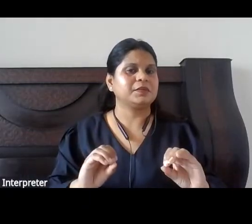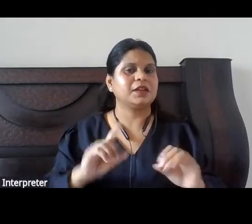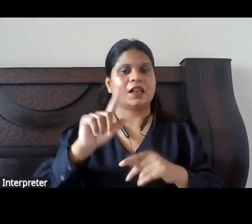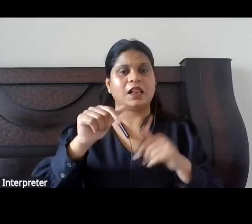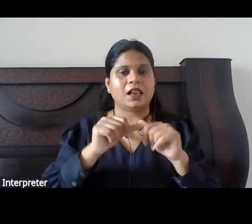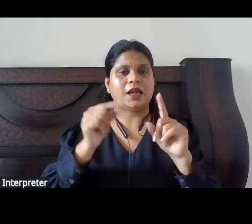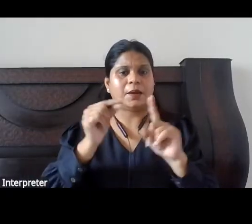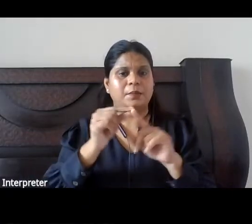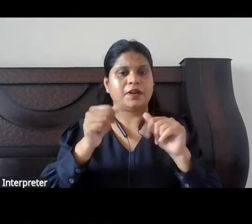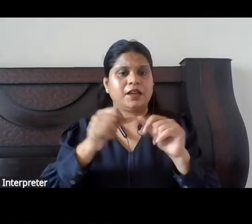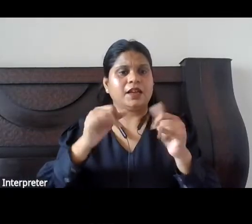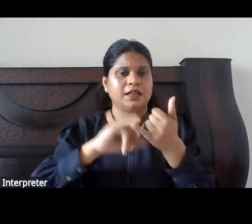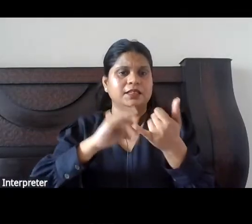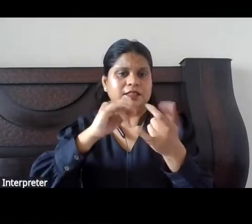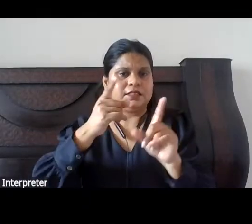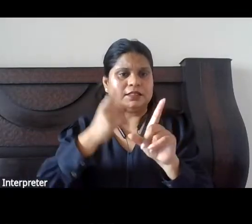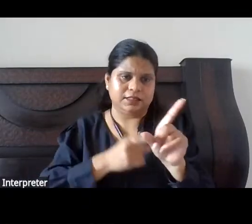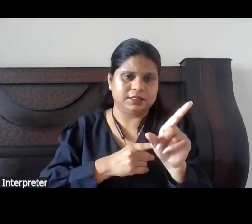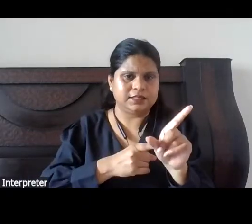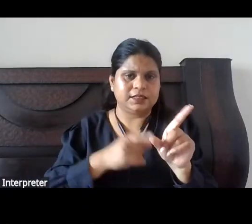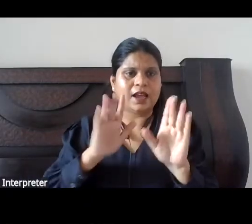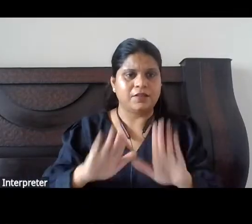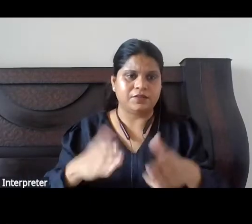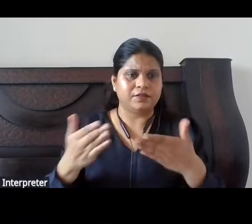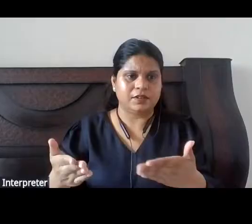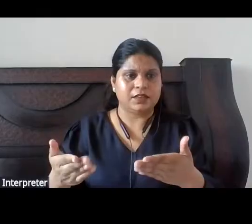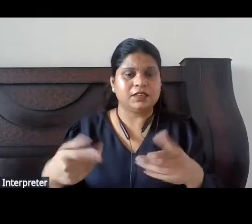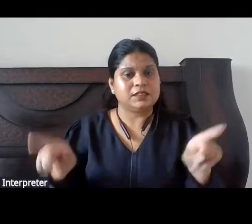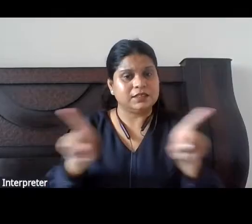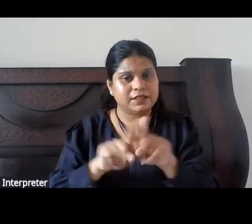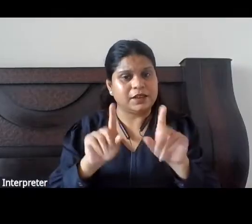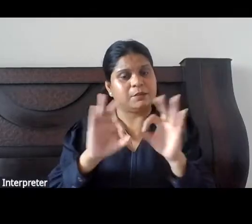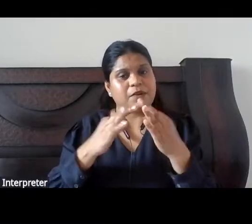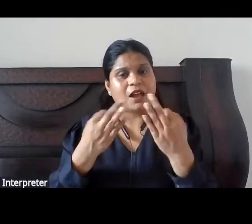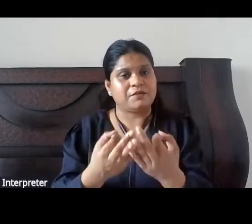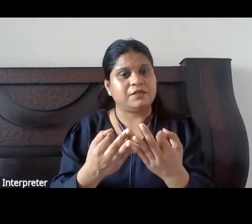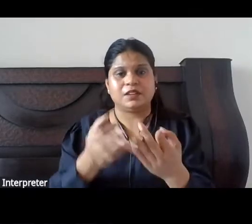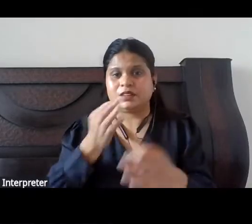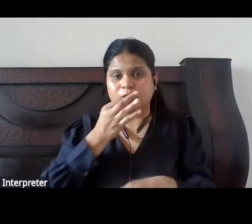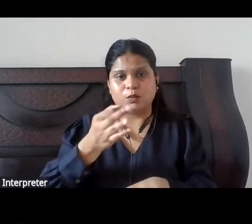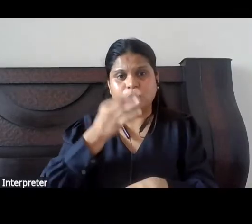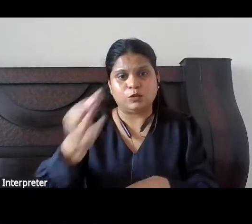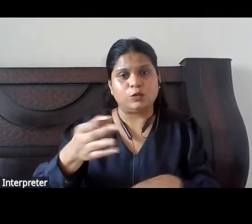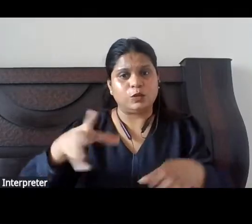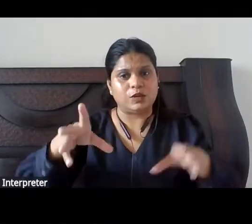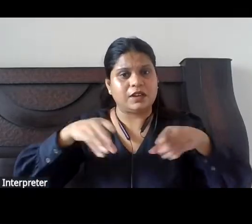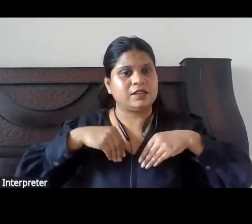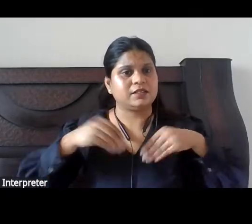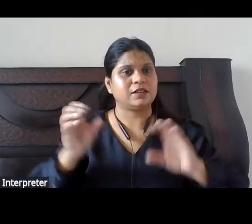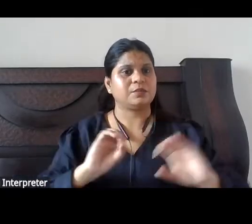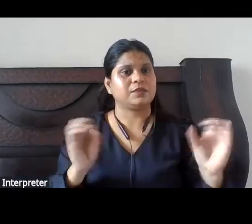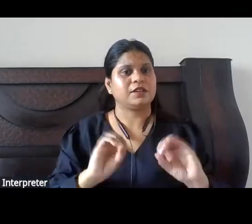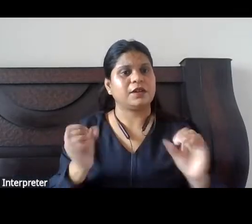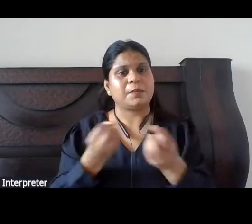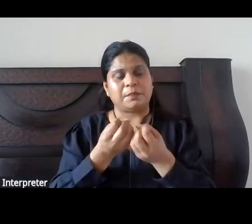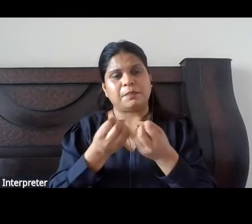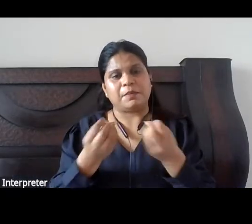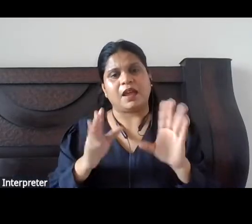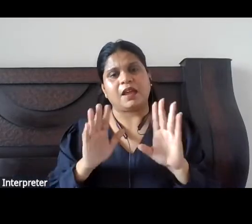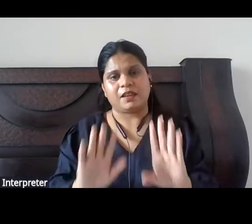individuals and family, and they tend to hide their condition, so meaning they never counted in the first place. Then there's a lot of proxy